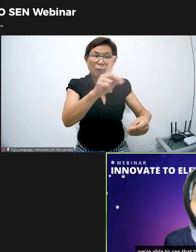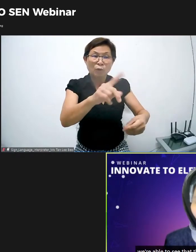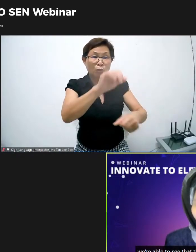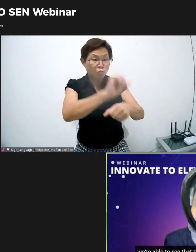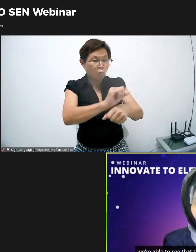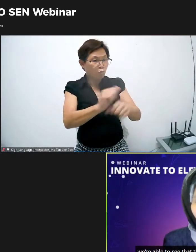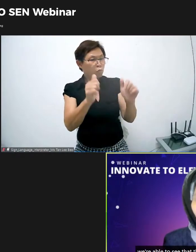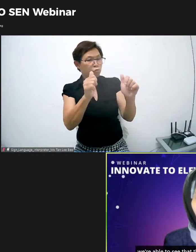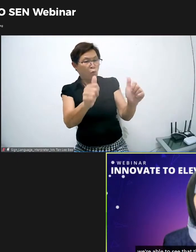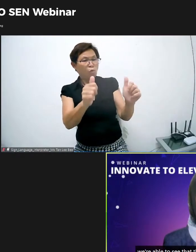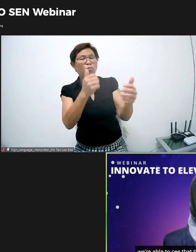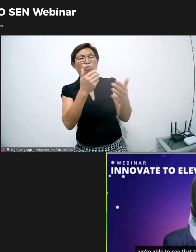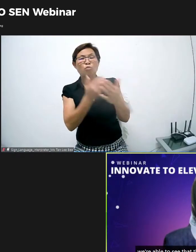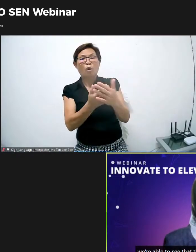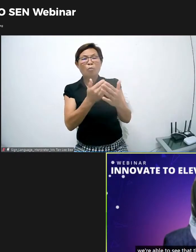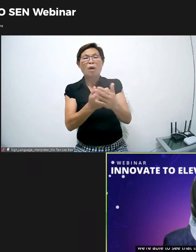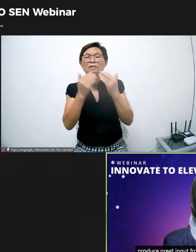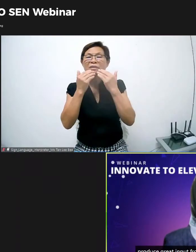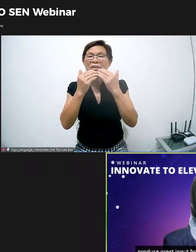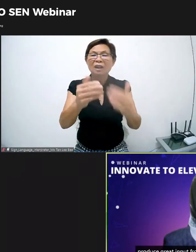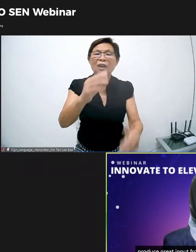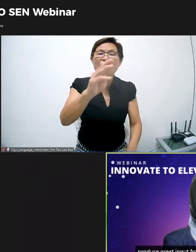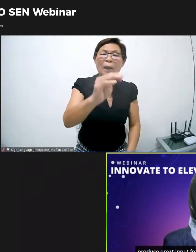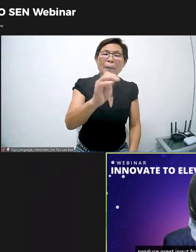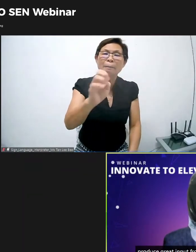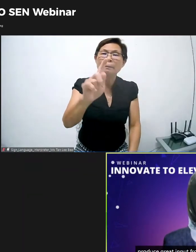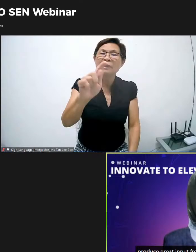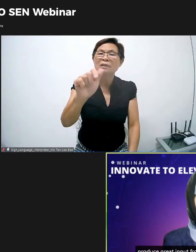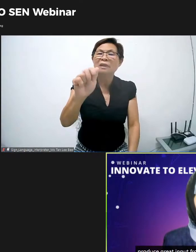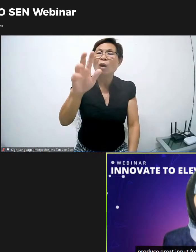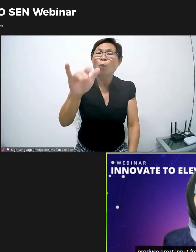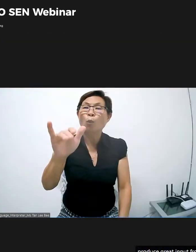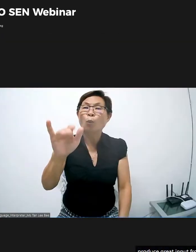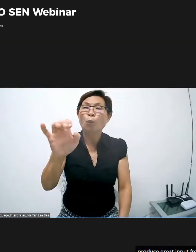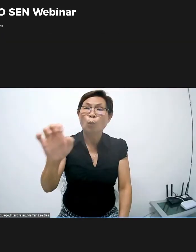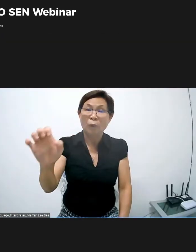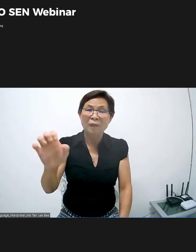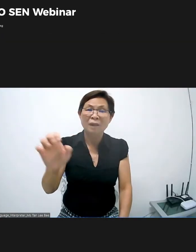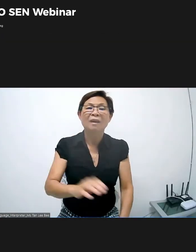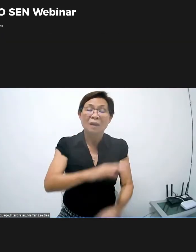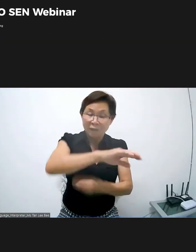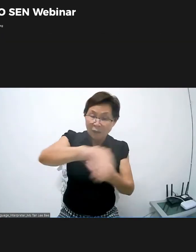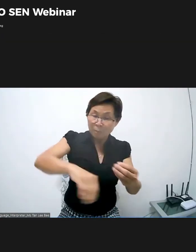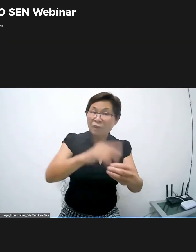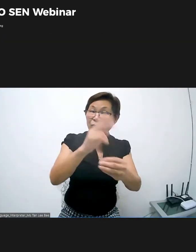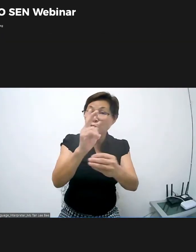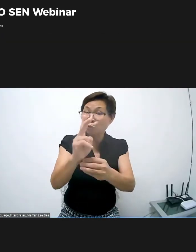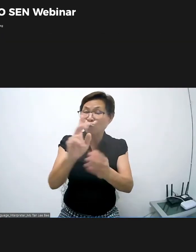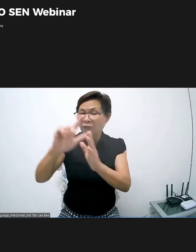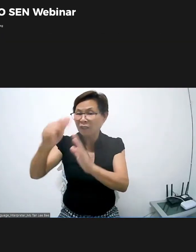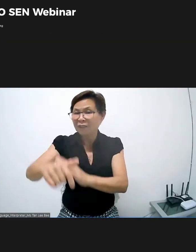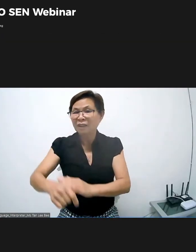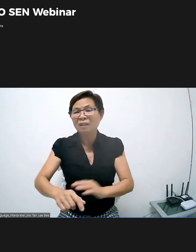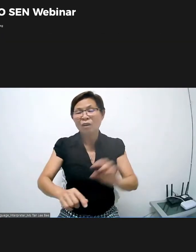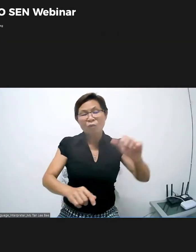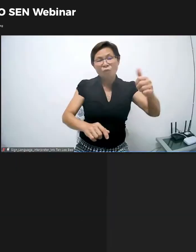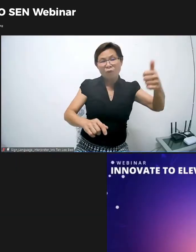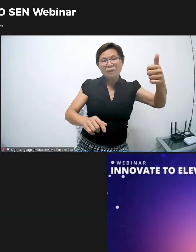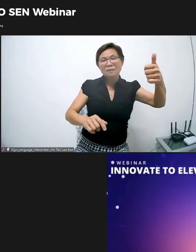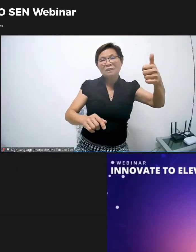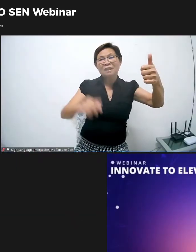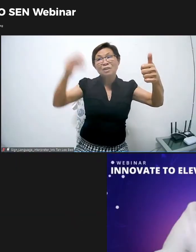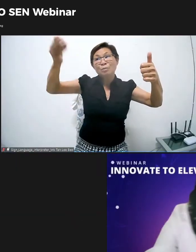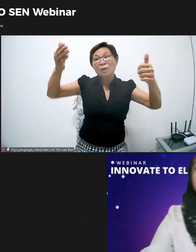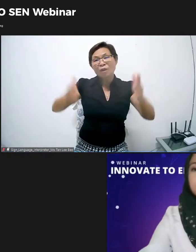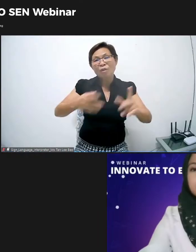Miss Mitawi. We'll get back to you for our round 2. And now moving on to our fourth speaker